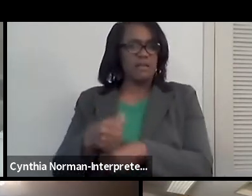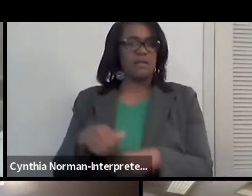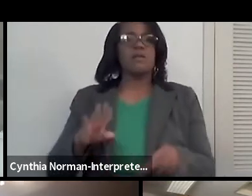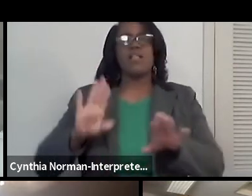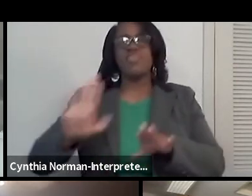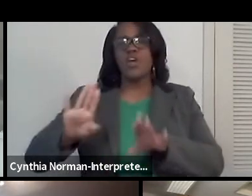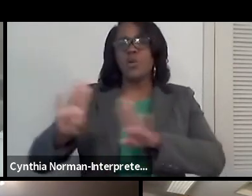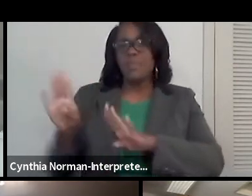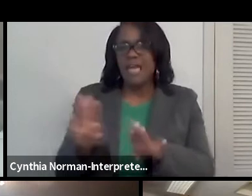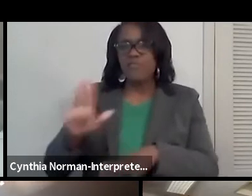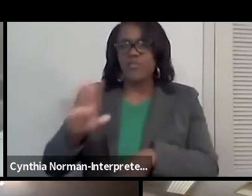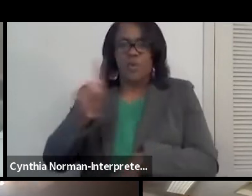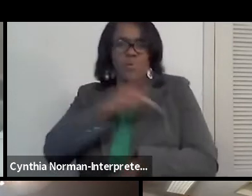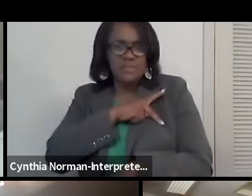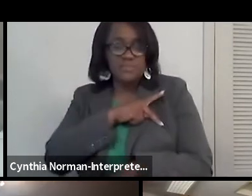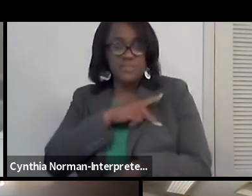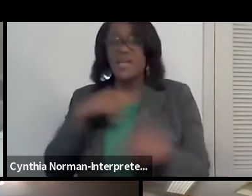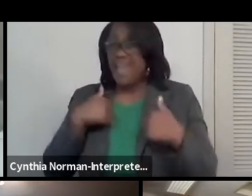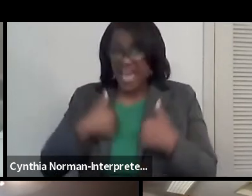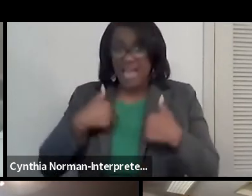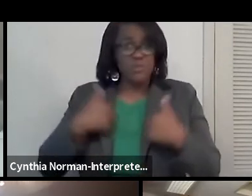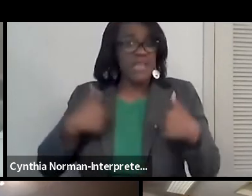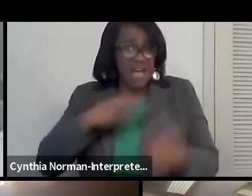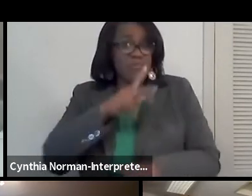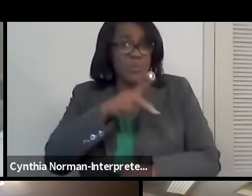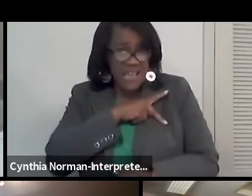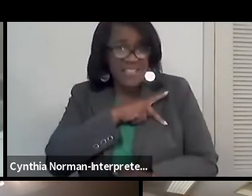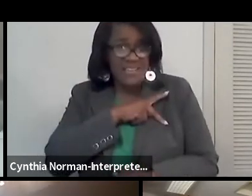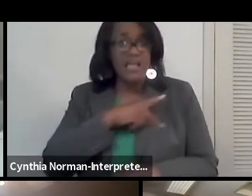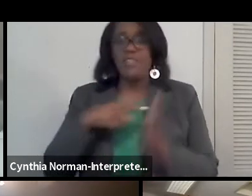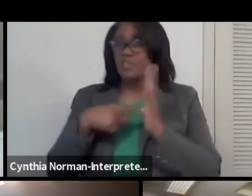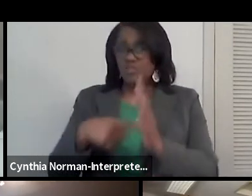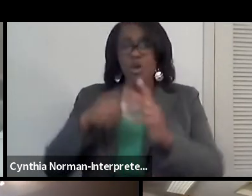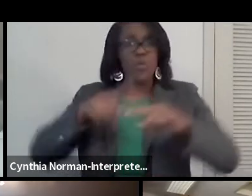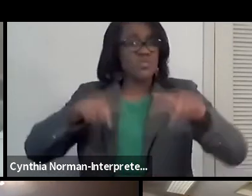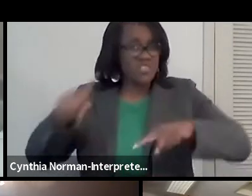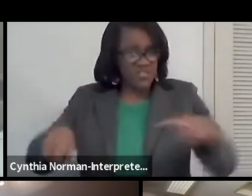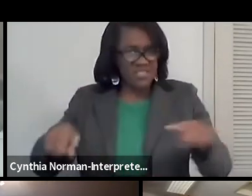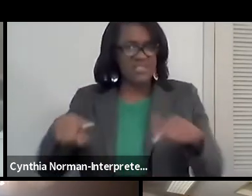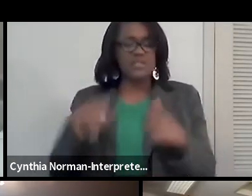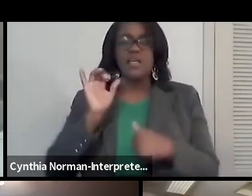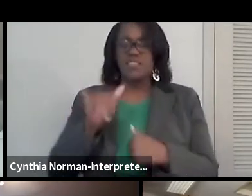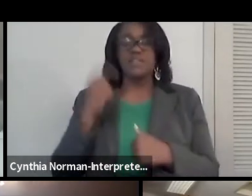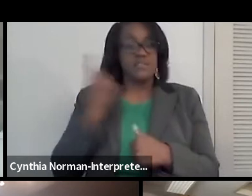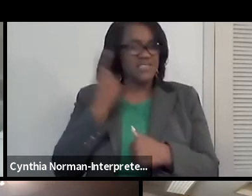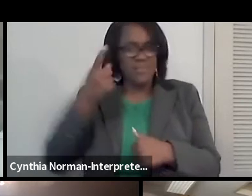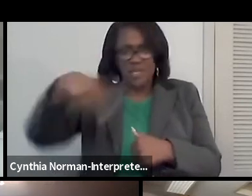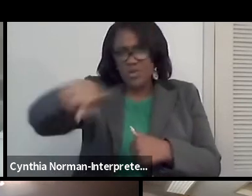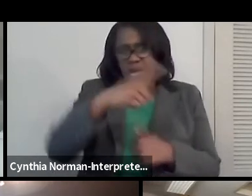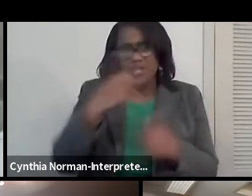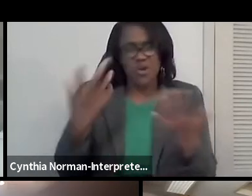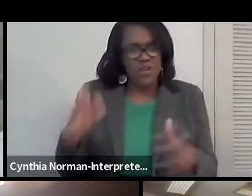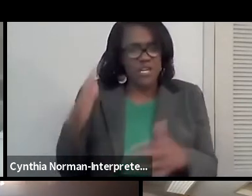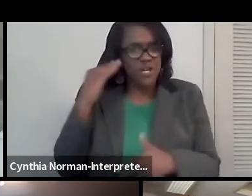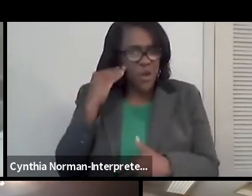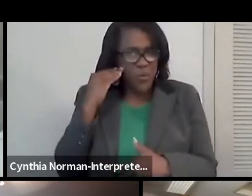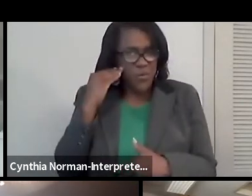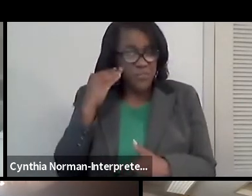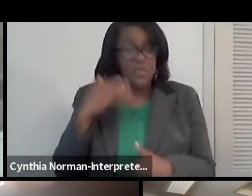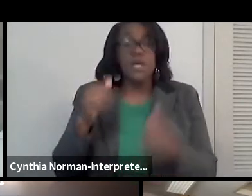personality, which yes, animals have personality and they all show differences, which is likely something you all already know on this call. And then